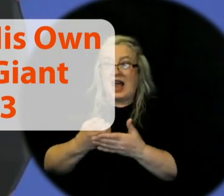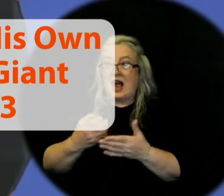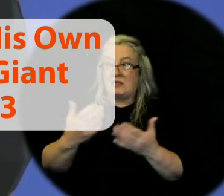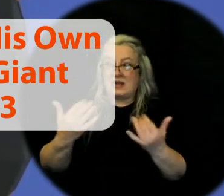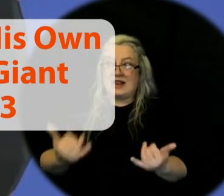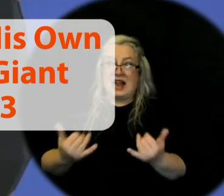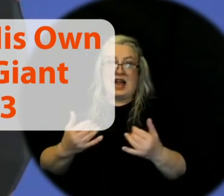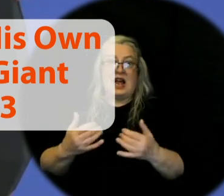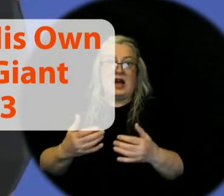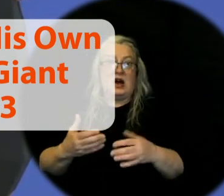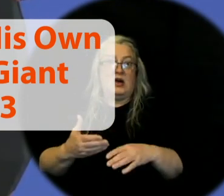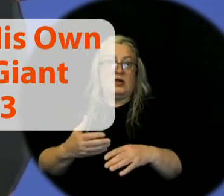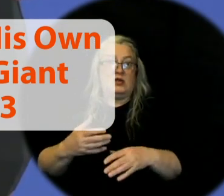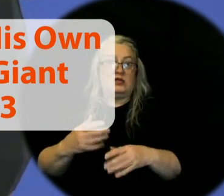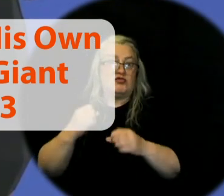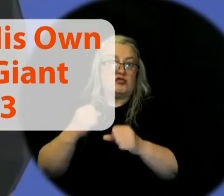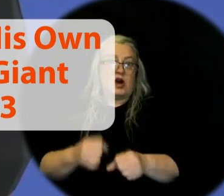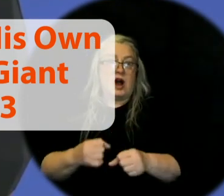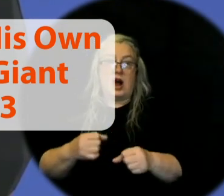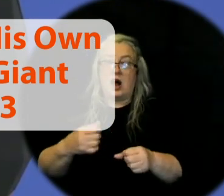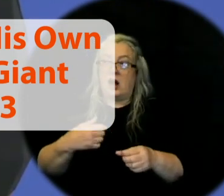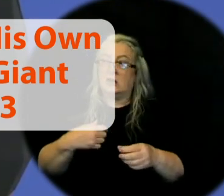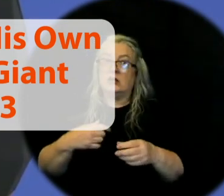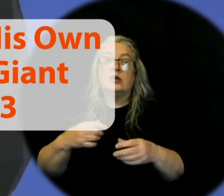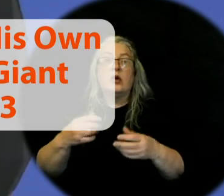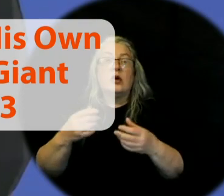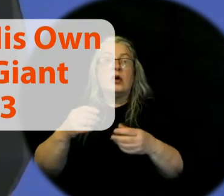month. And the